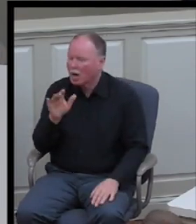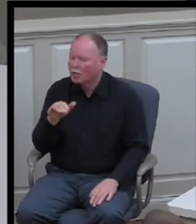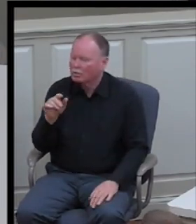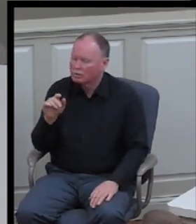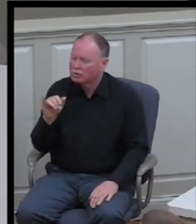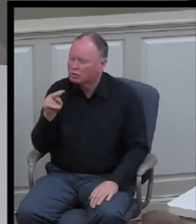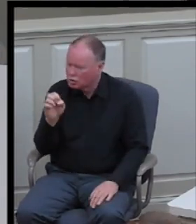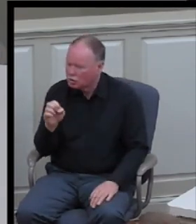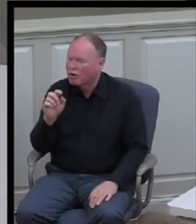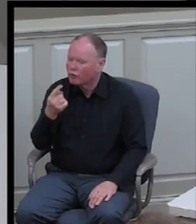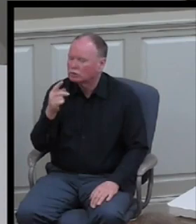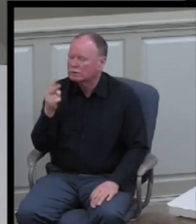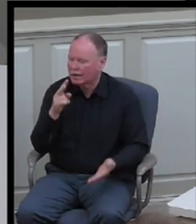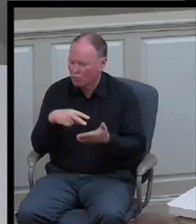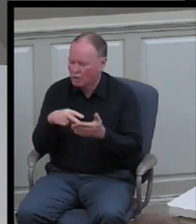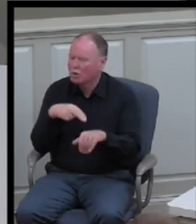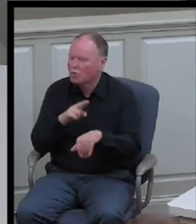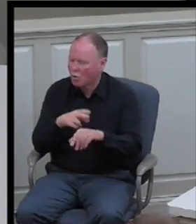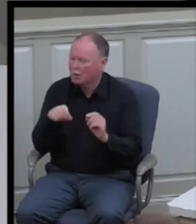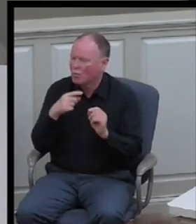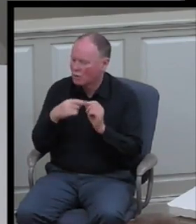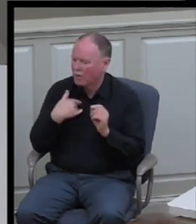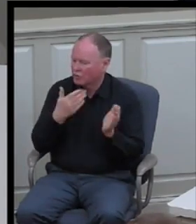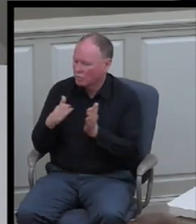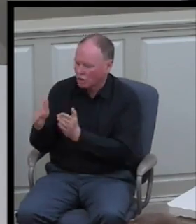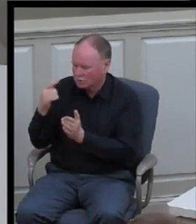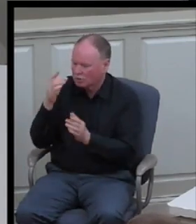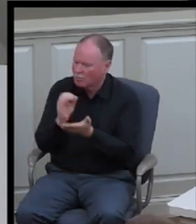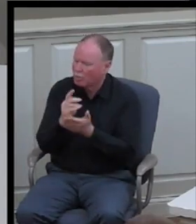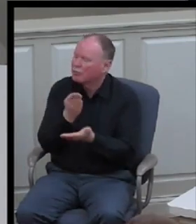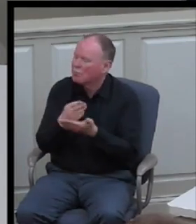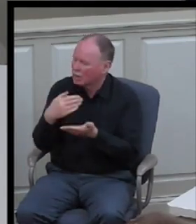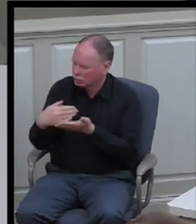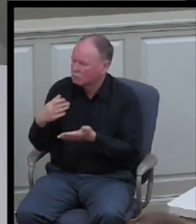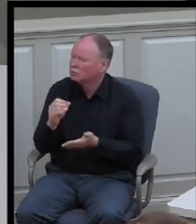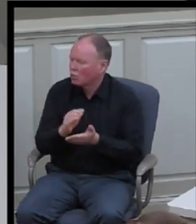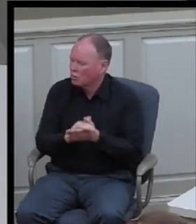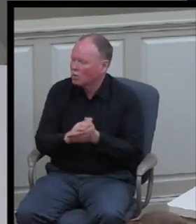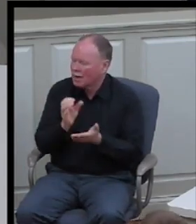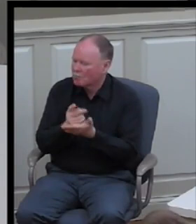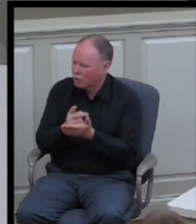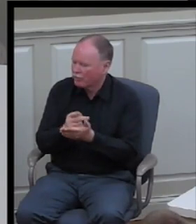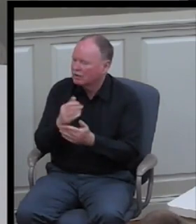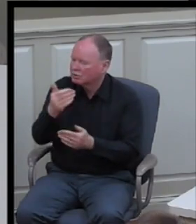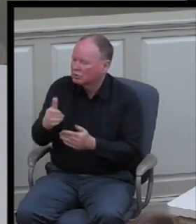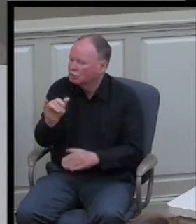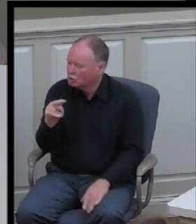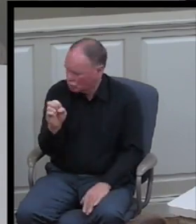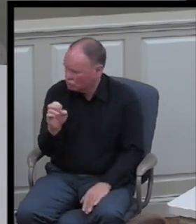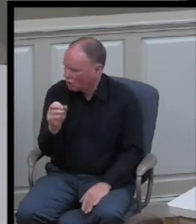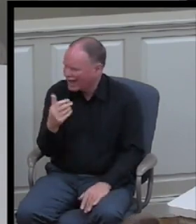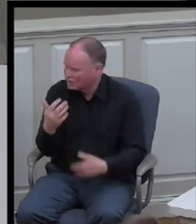second readings, which is when we normally have that process considered and approved by the Commission.